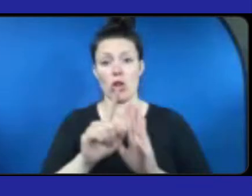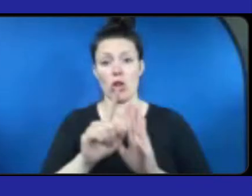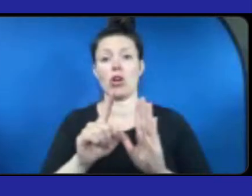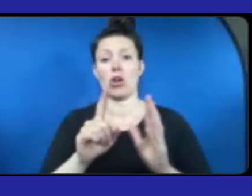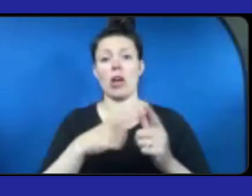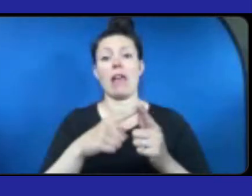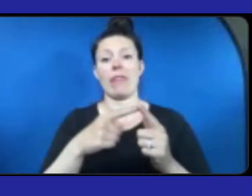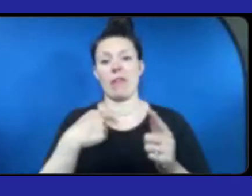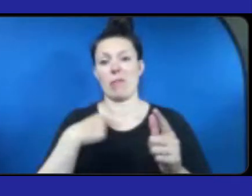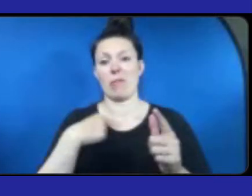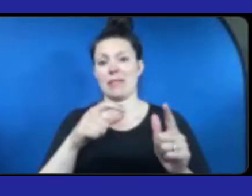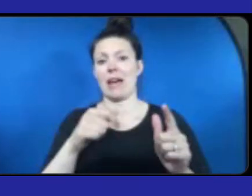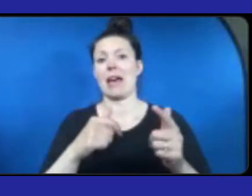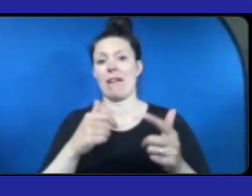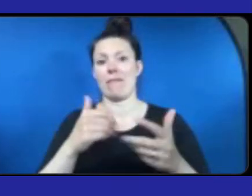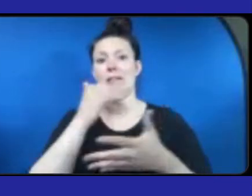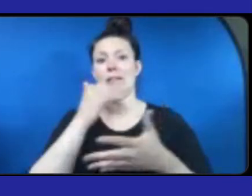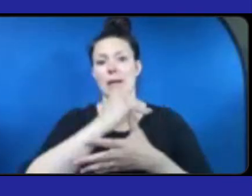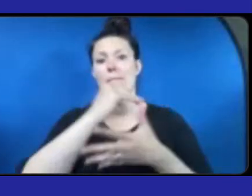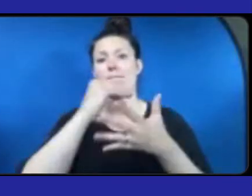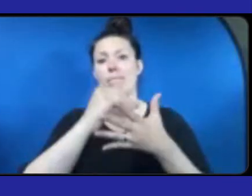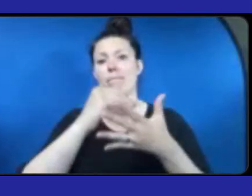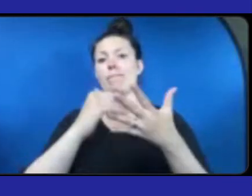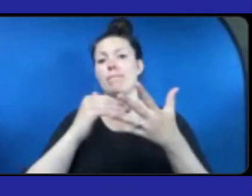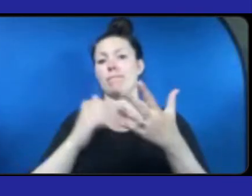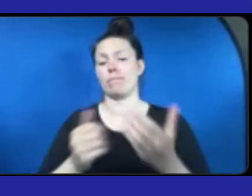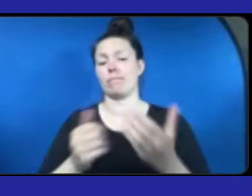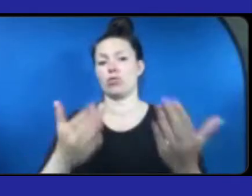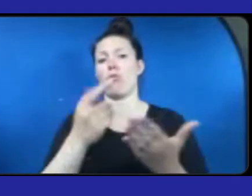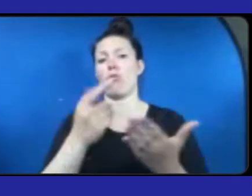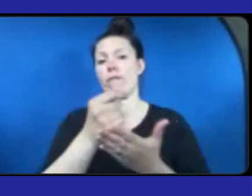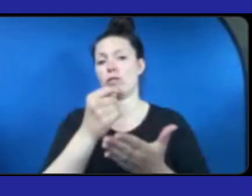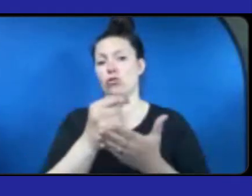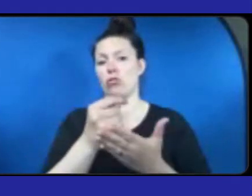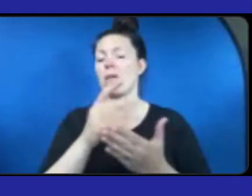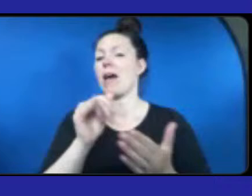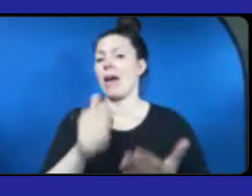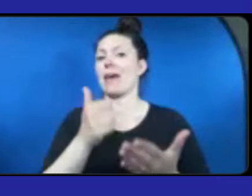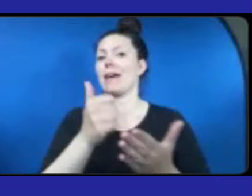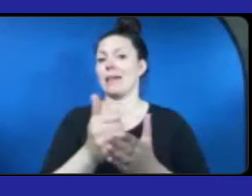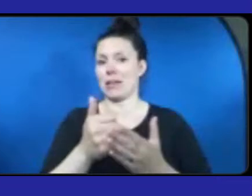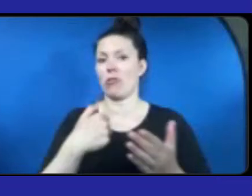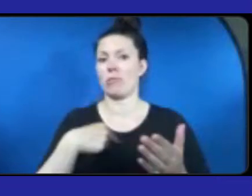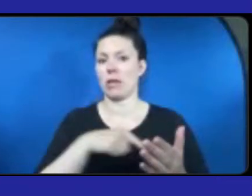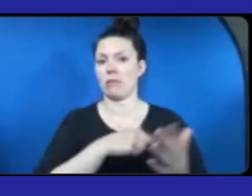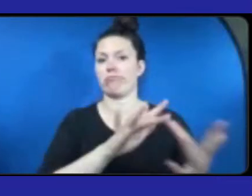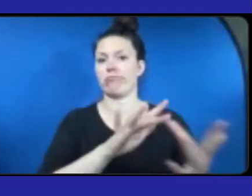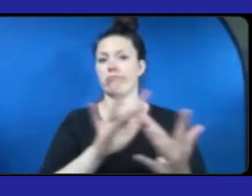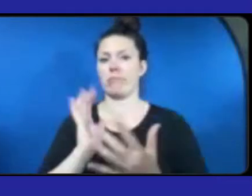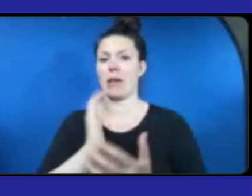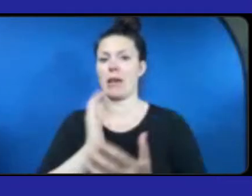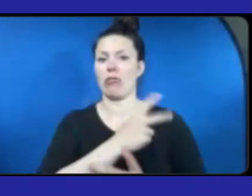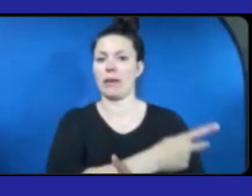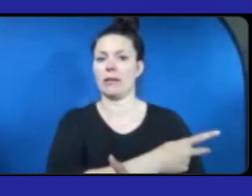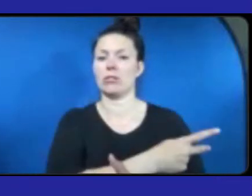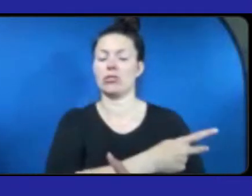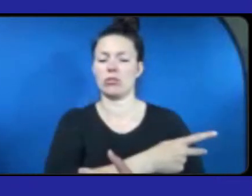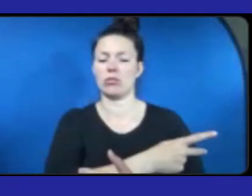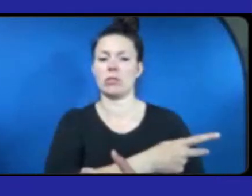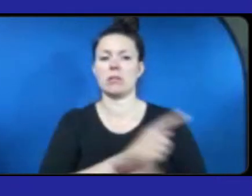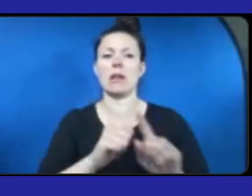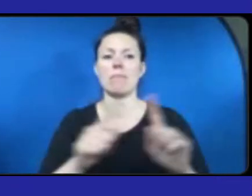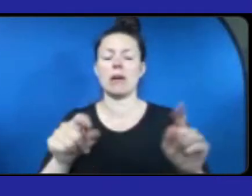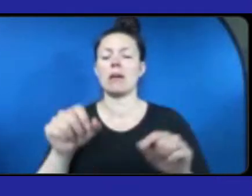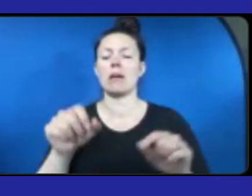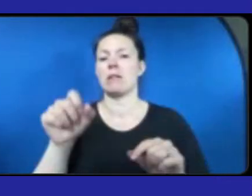step-by-step way to get them to their treatment. And so I think that's really helped us reach our own patients in particular. But